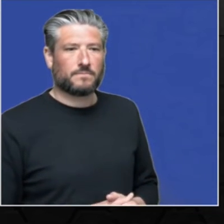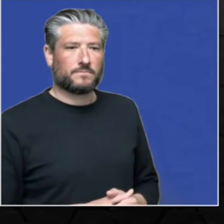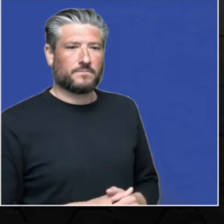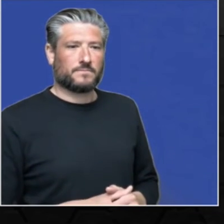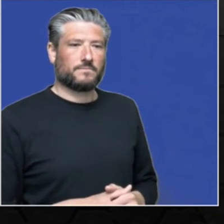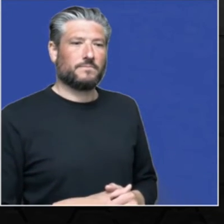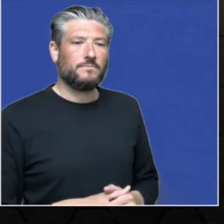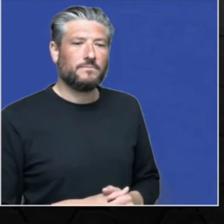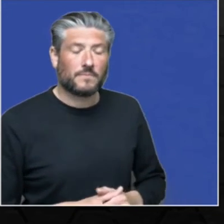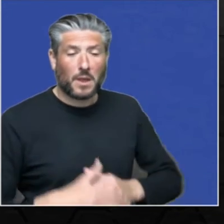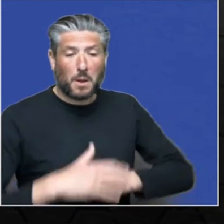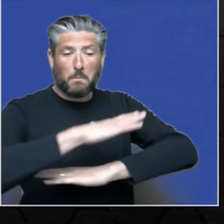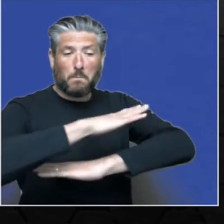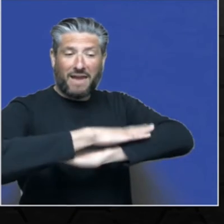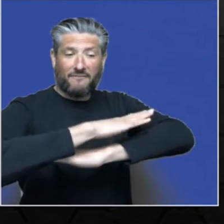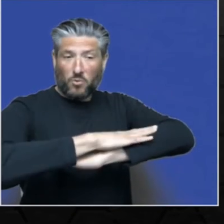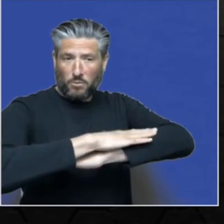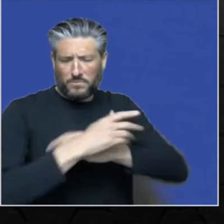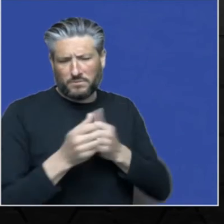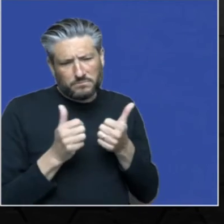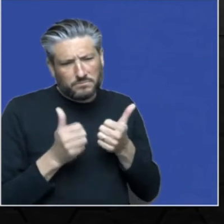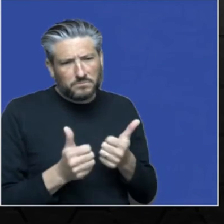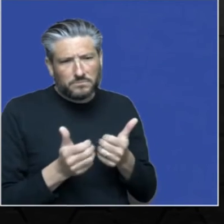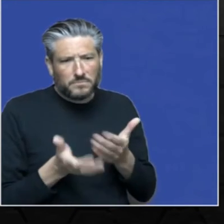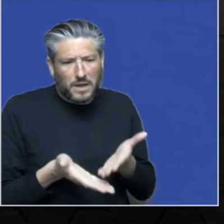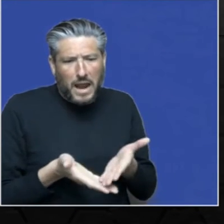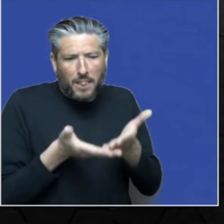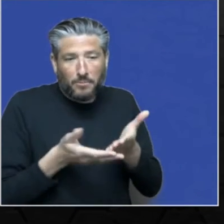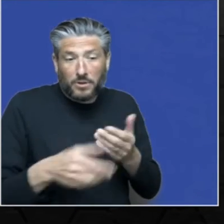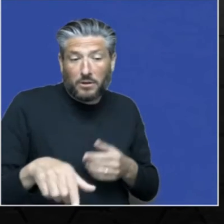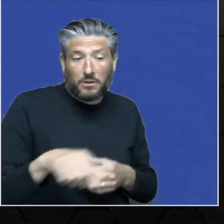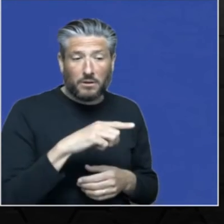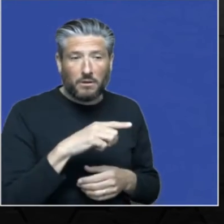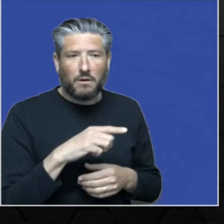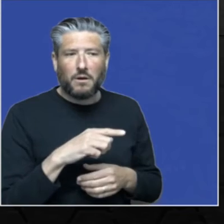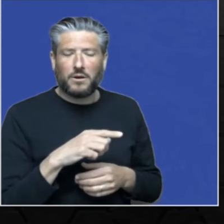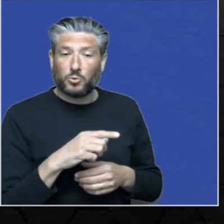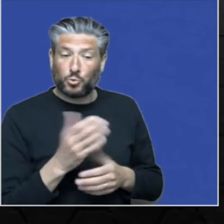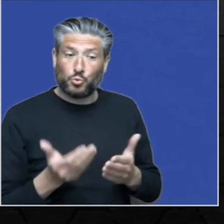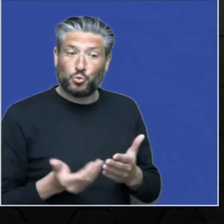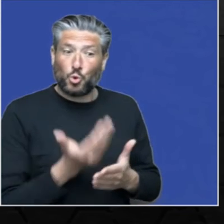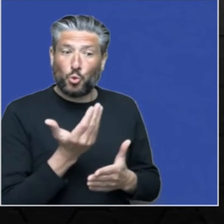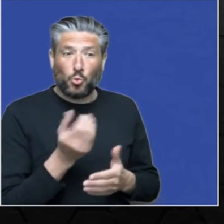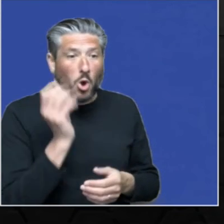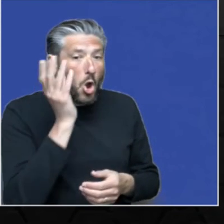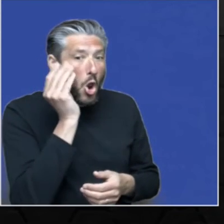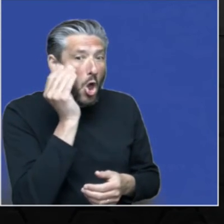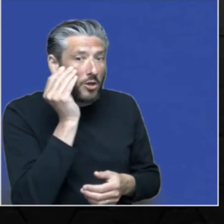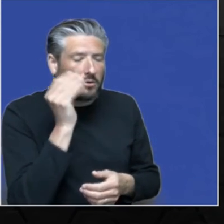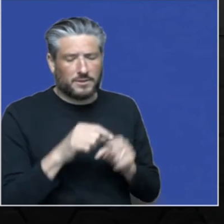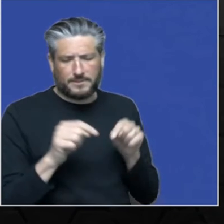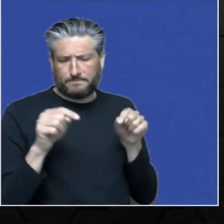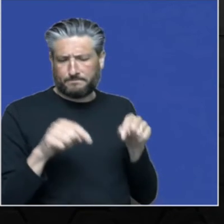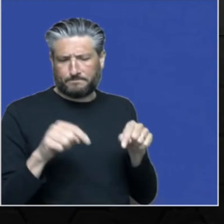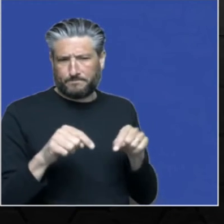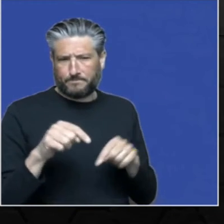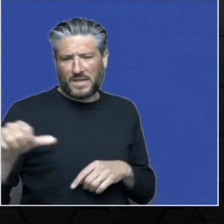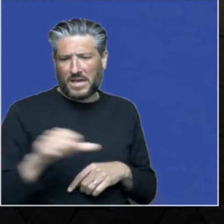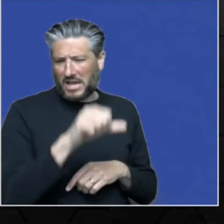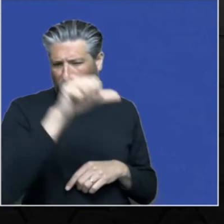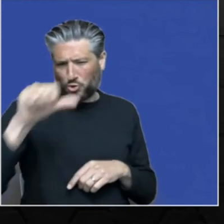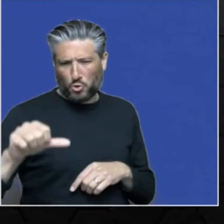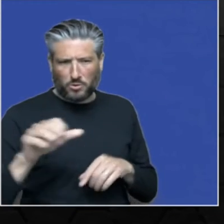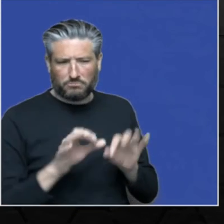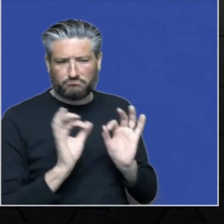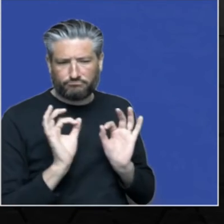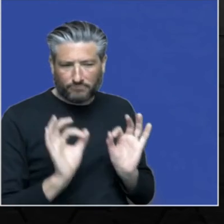because you can see some scenarios already there for healthcare specific options for COVID-19, for example. You